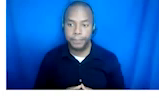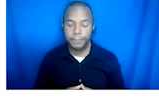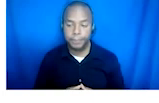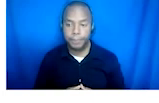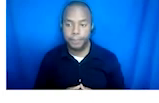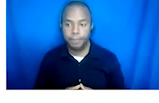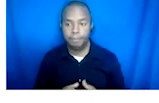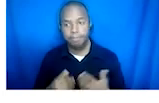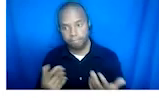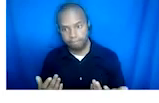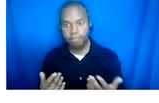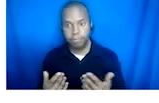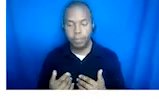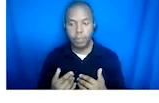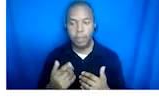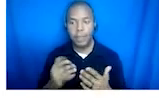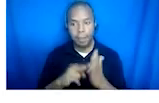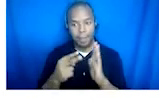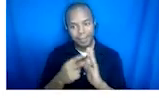So that's another college-centered